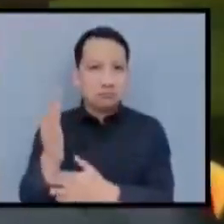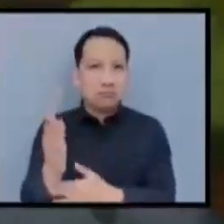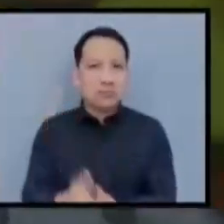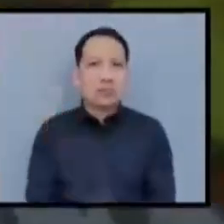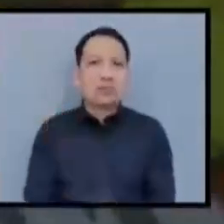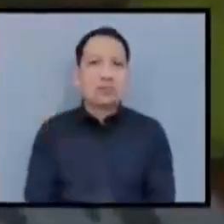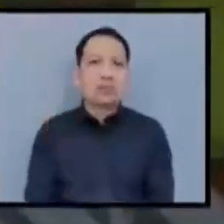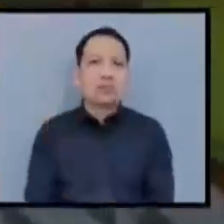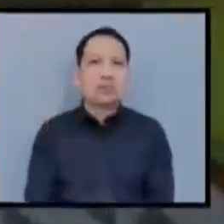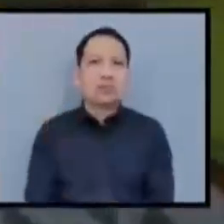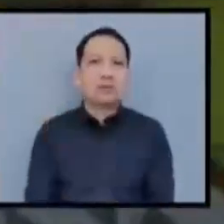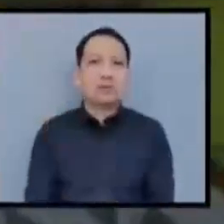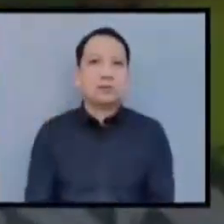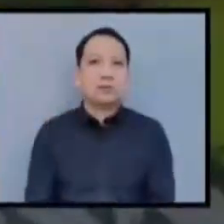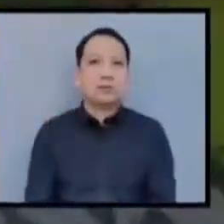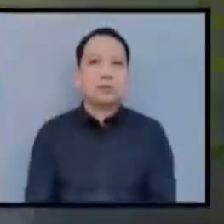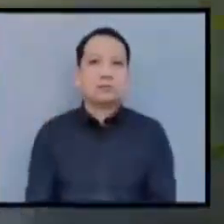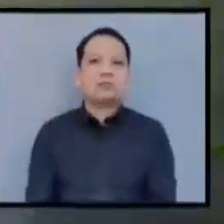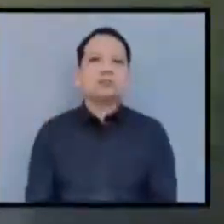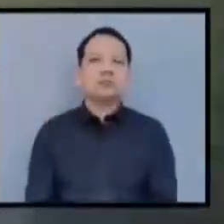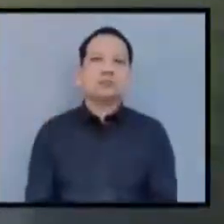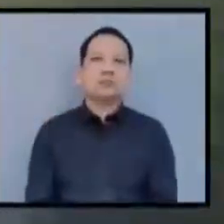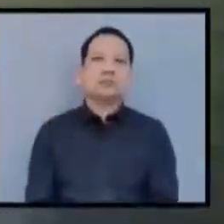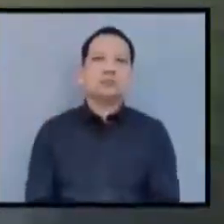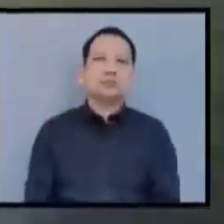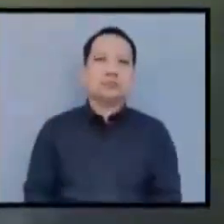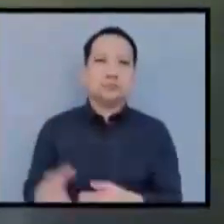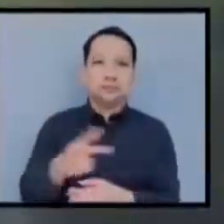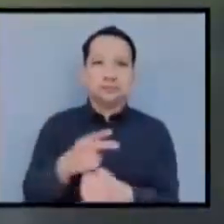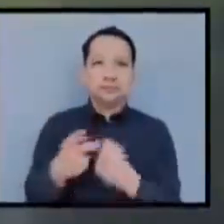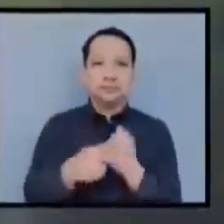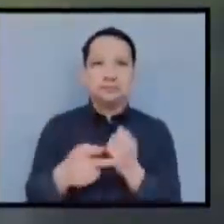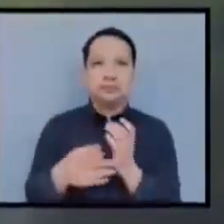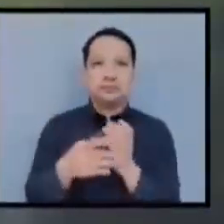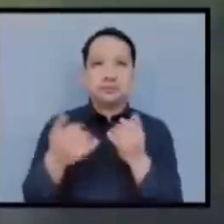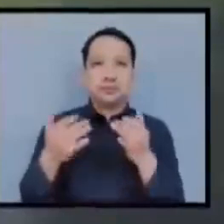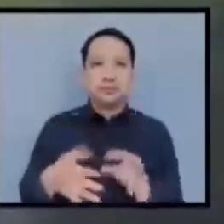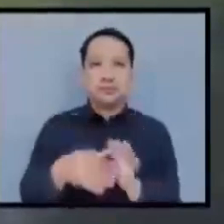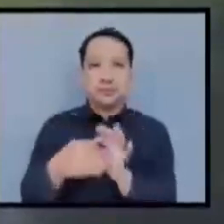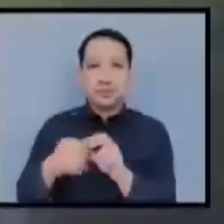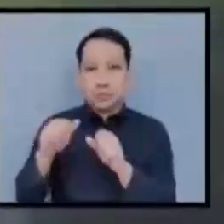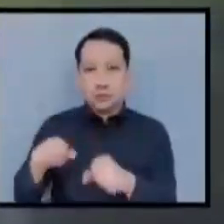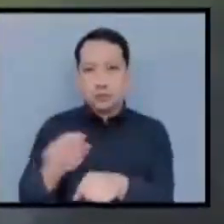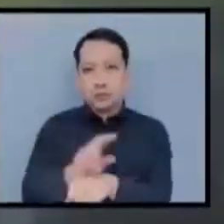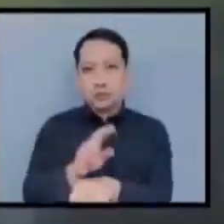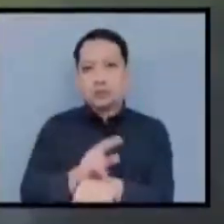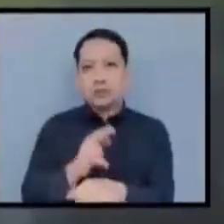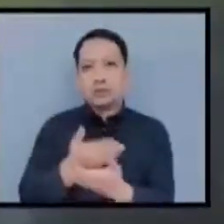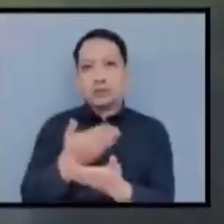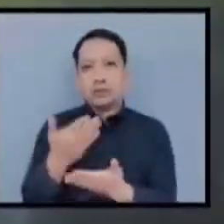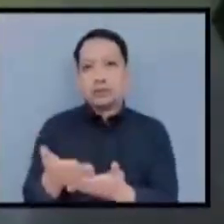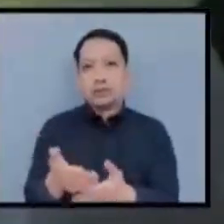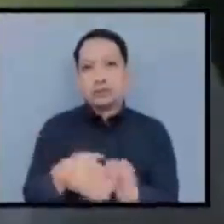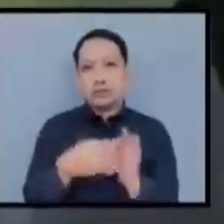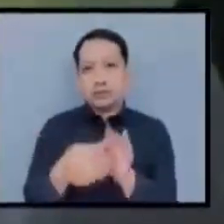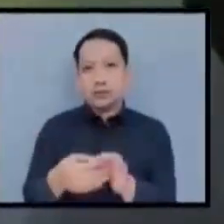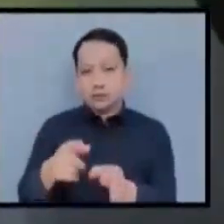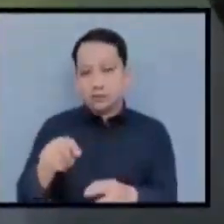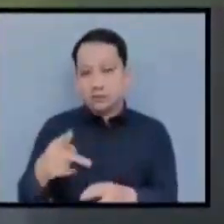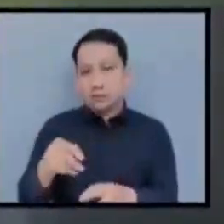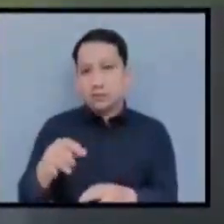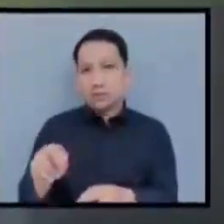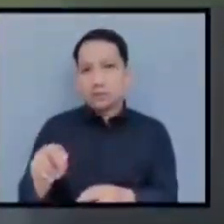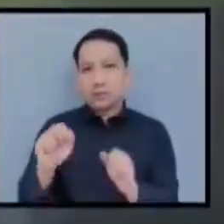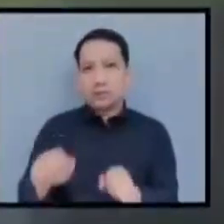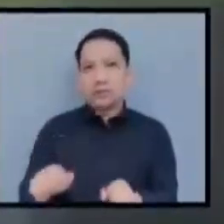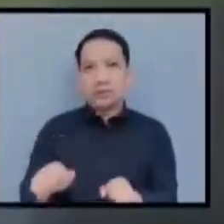to cryptocurrency ang kikitaing points ng mga players na pwedeng gamitin pambili ng token at pwede rin para